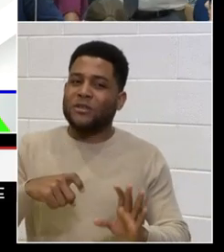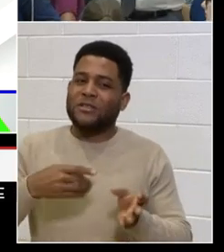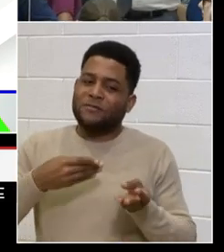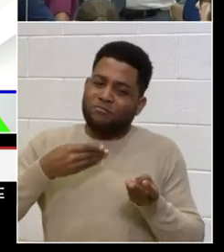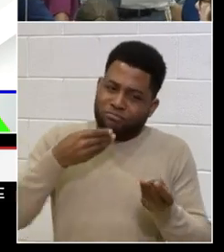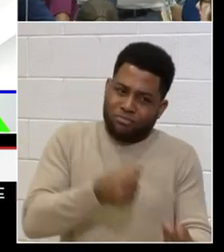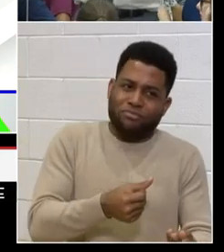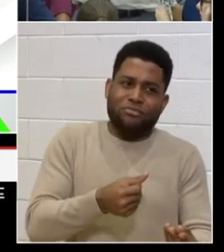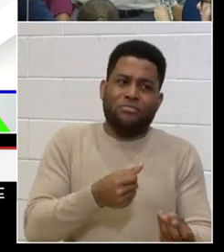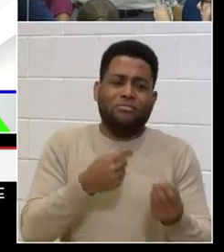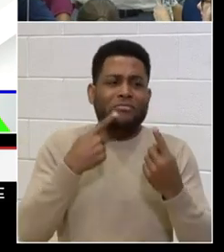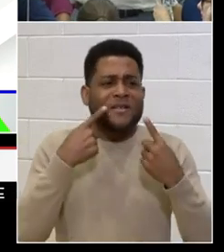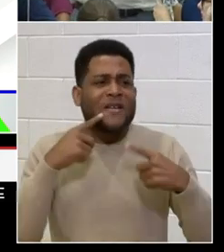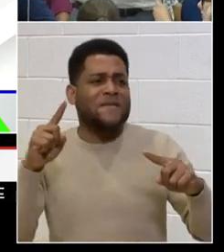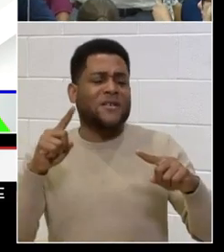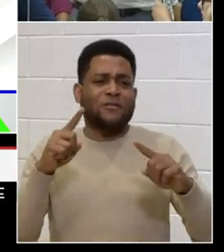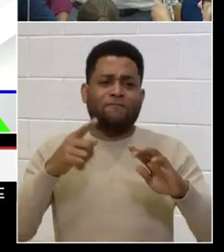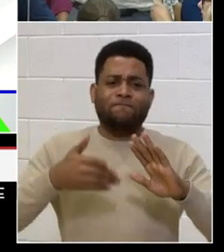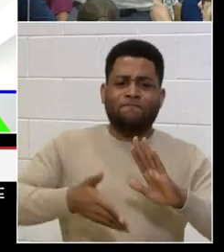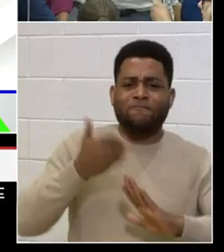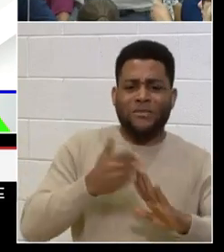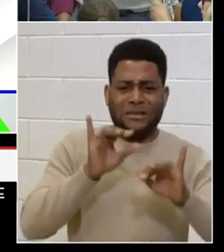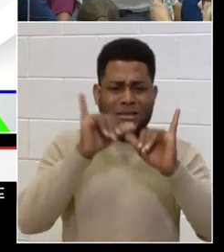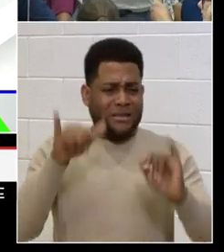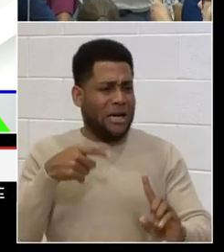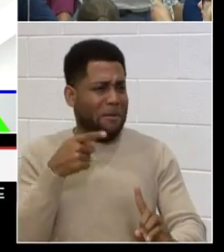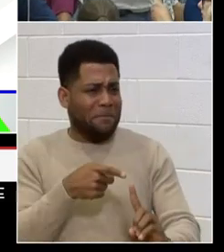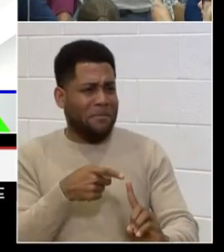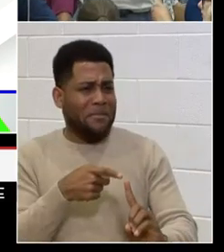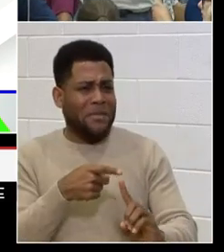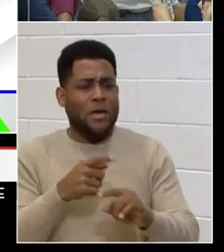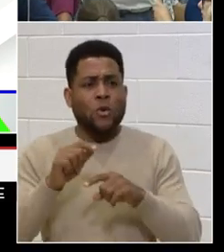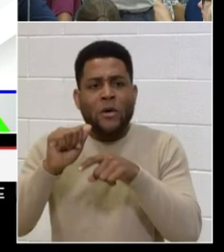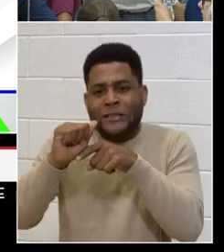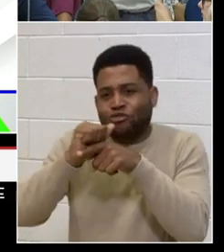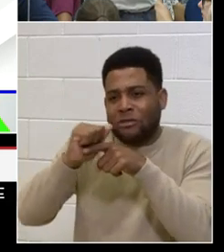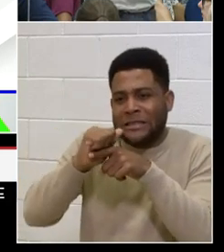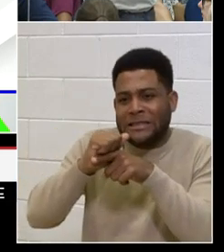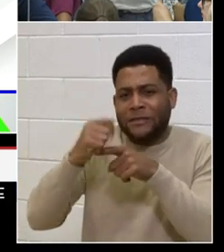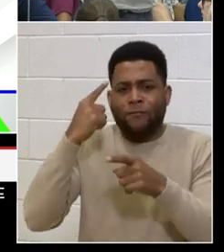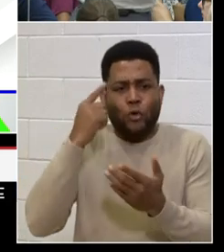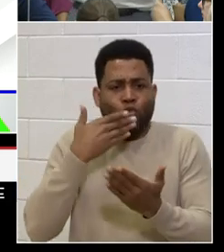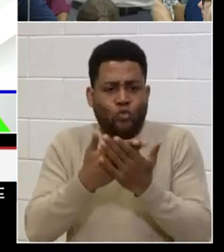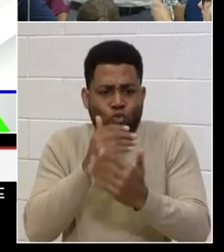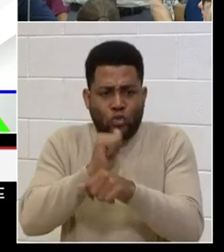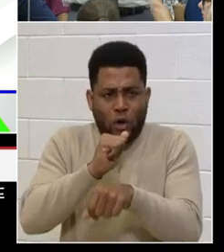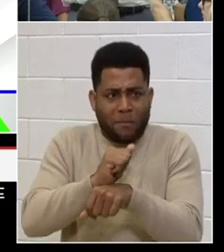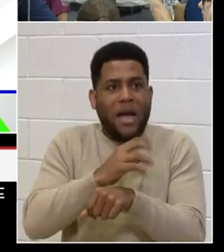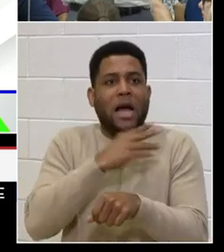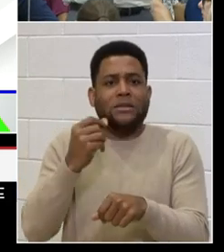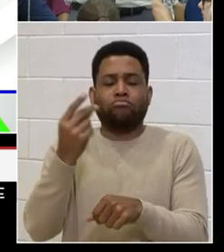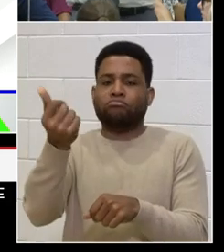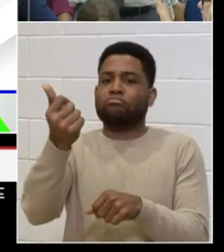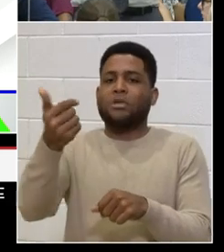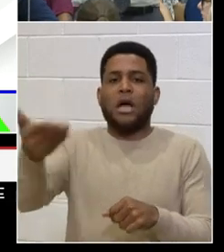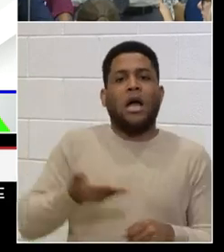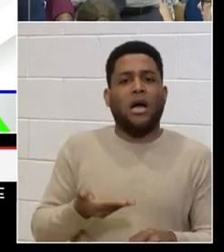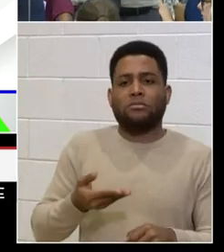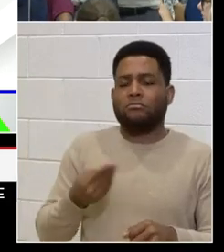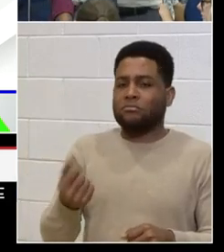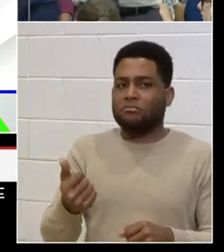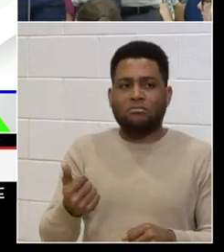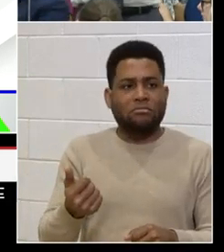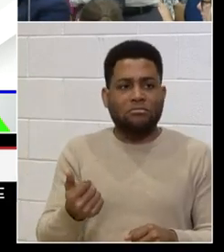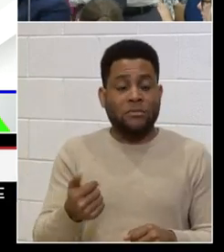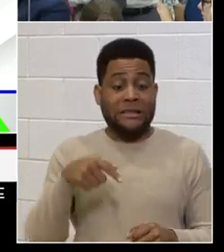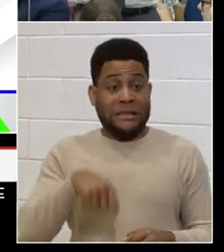us training only for good jobs and for immediate hiring. And that's why this year we've invested so much